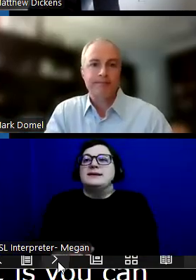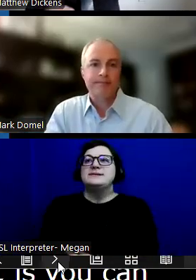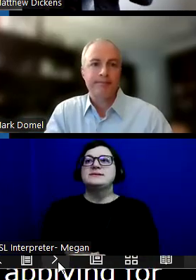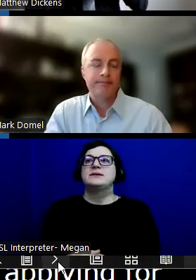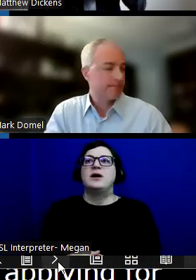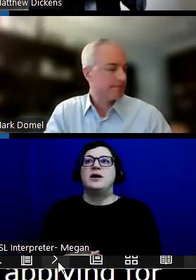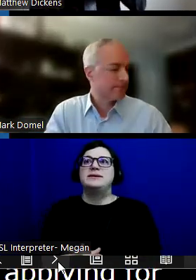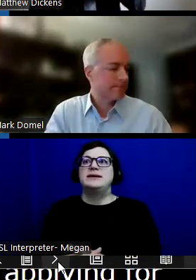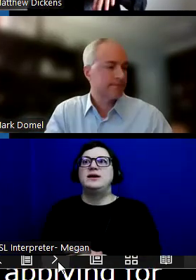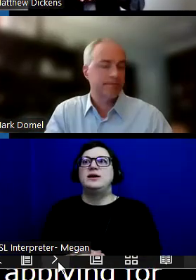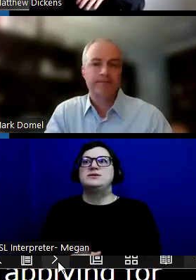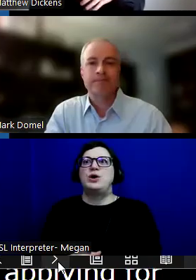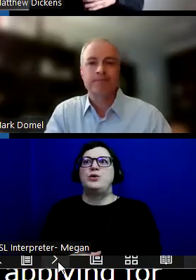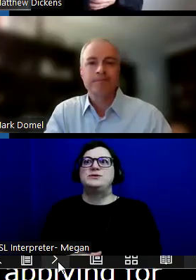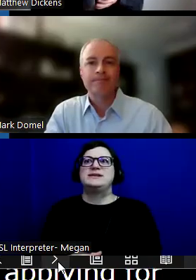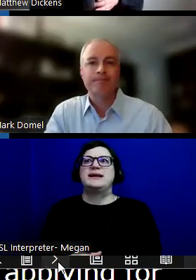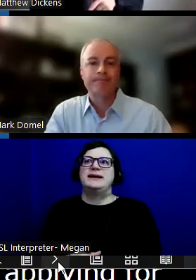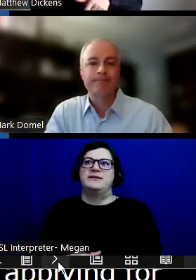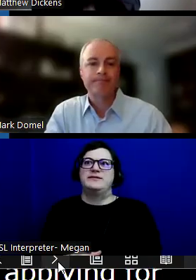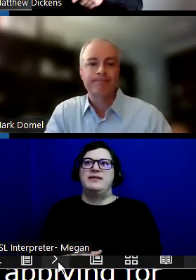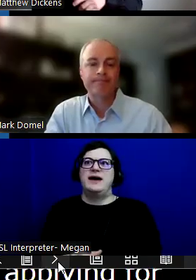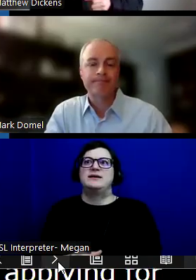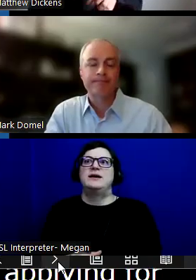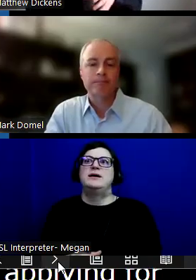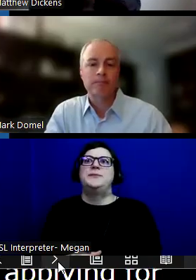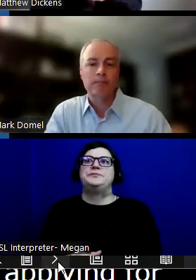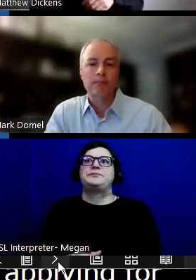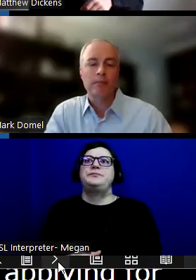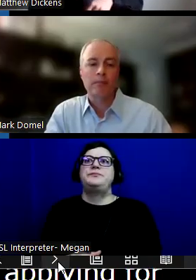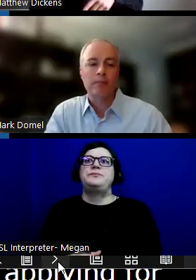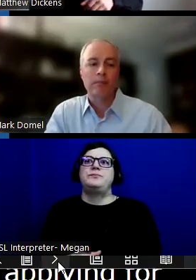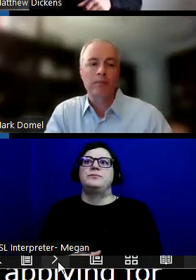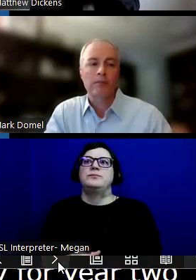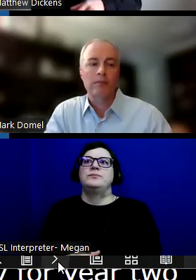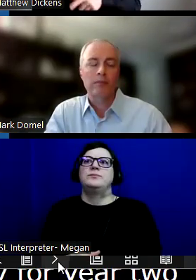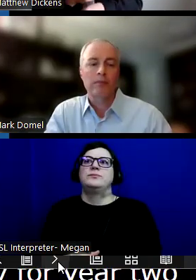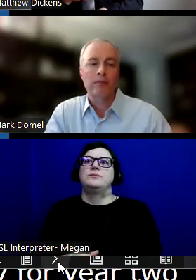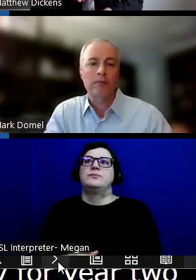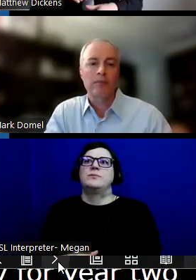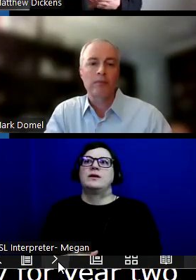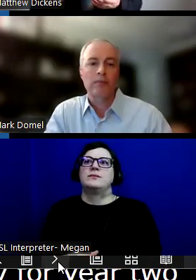And yes, comment here. So just to clarify that.